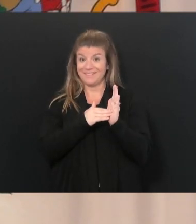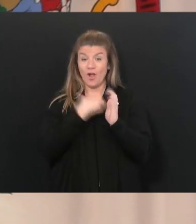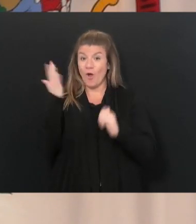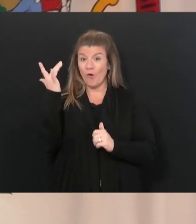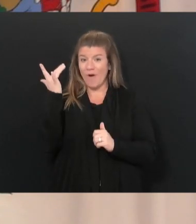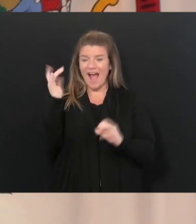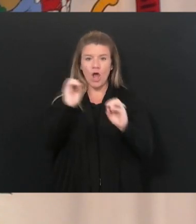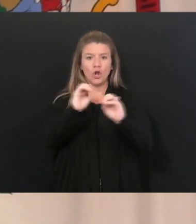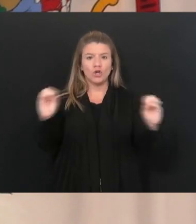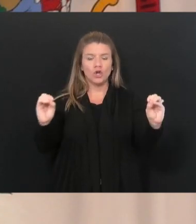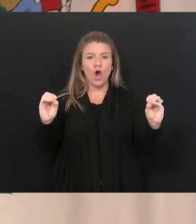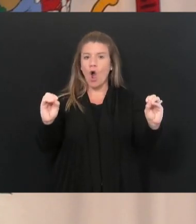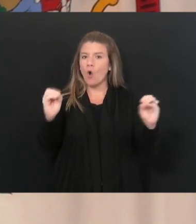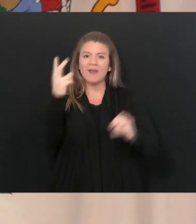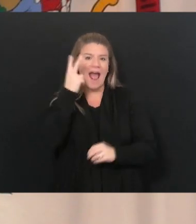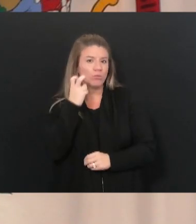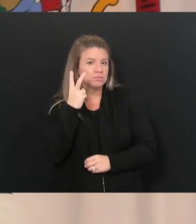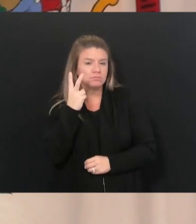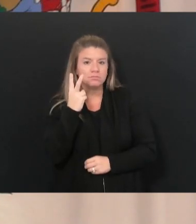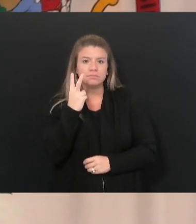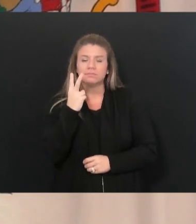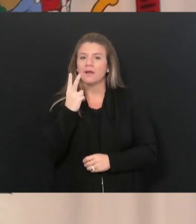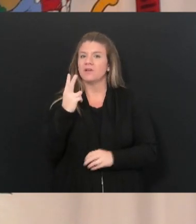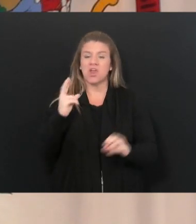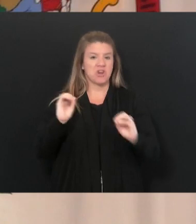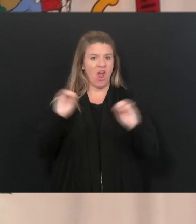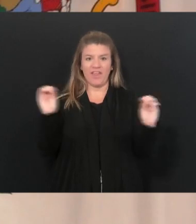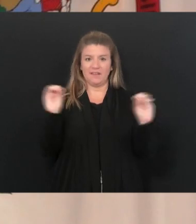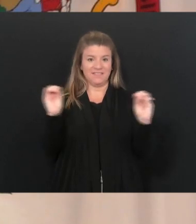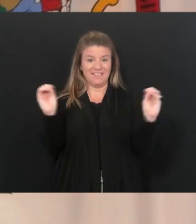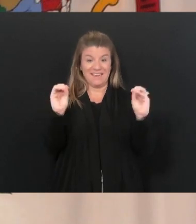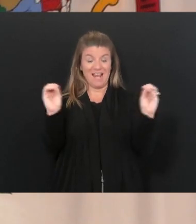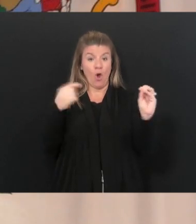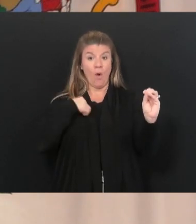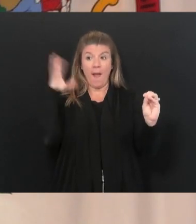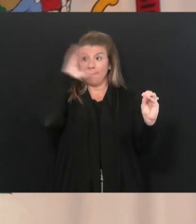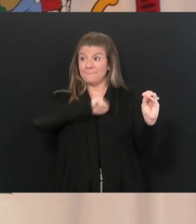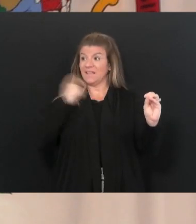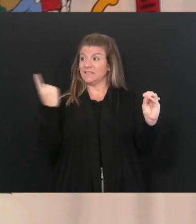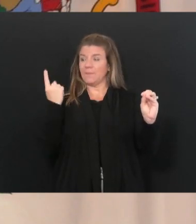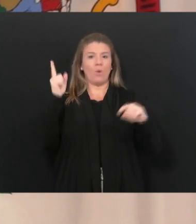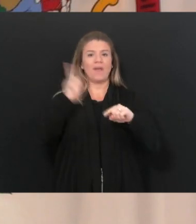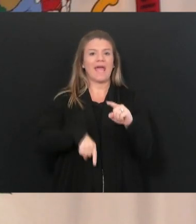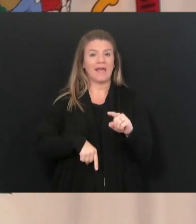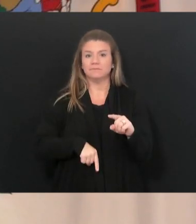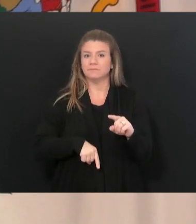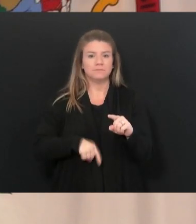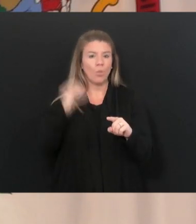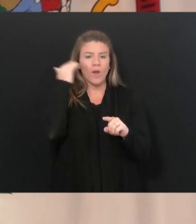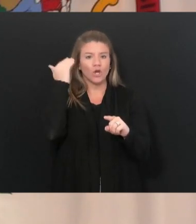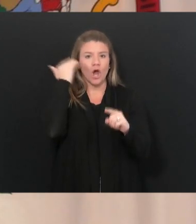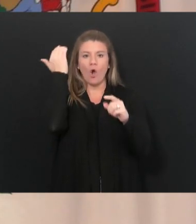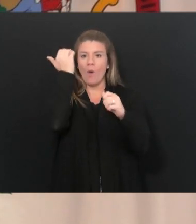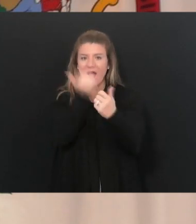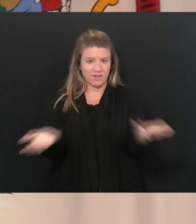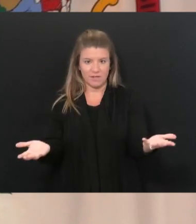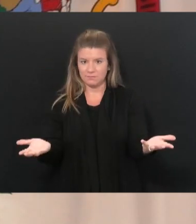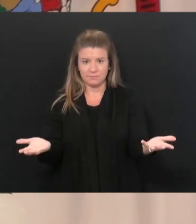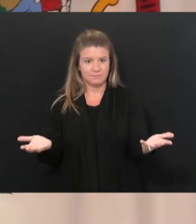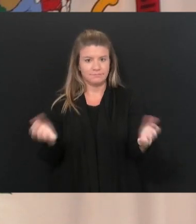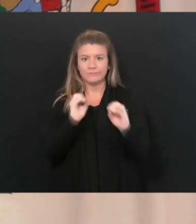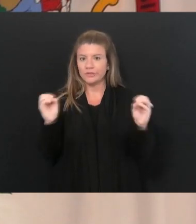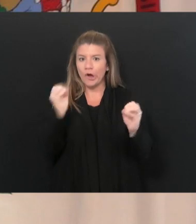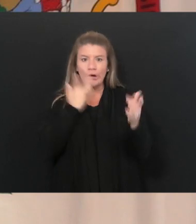no doubt whatsoever that we won't be missing something. You know, that's the whole thing.